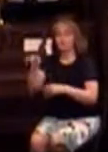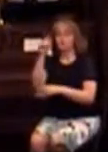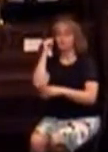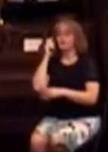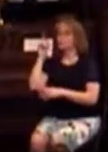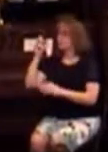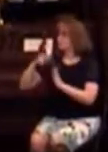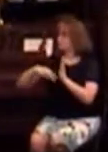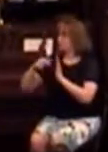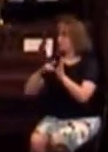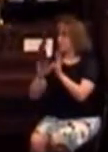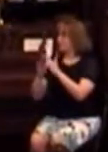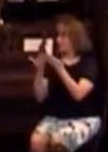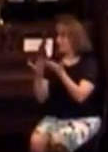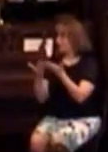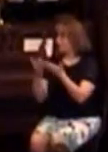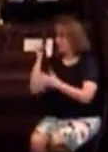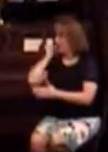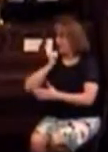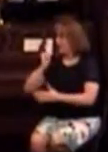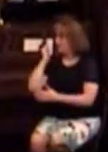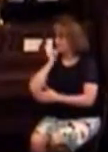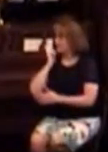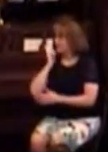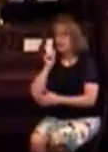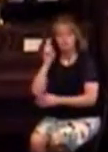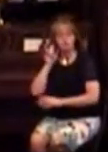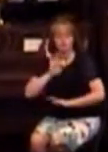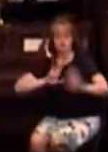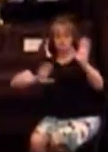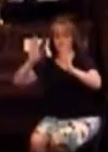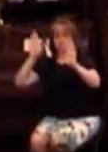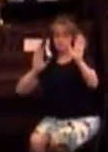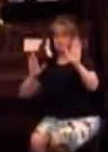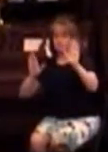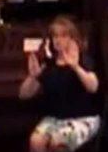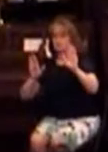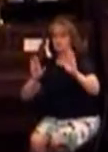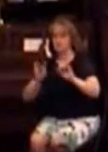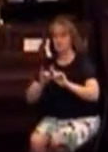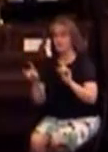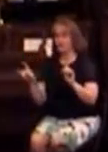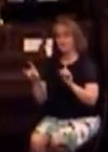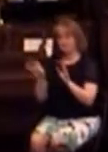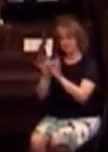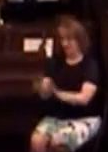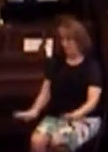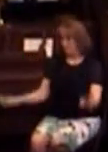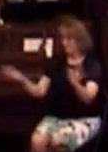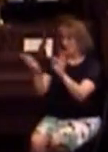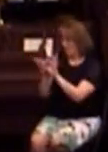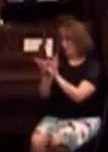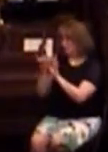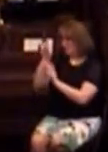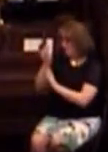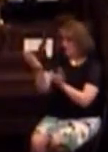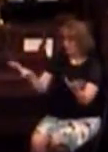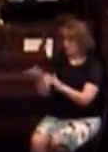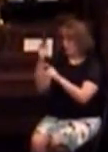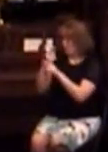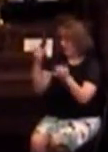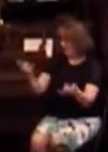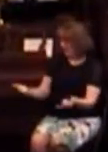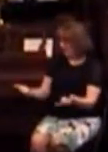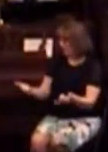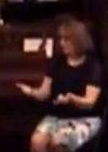hands up. We all think it's important. Is it urgent? It's not urgent. How many of you think you're married? How